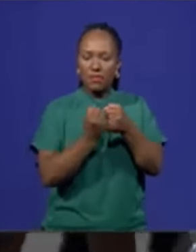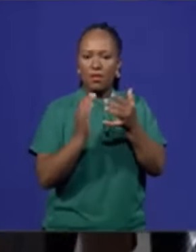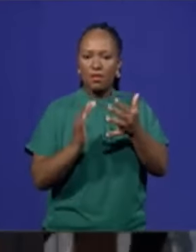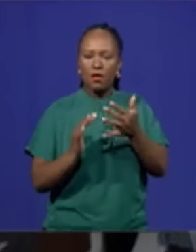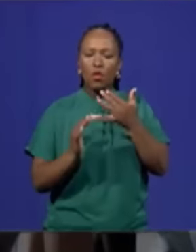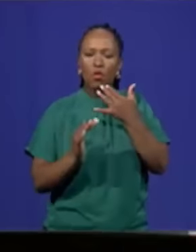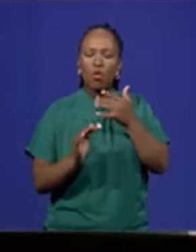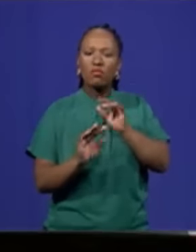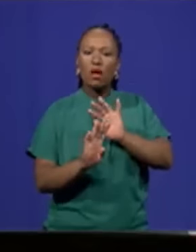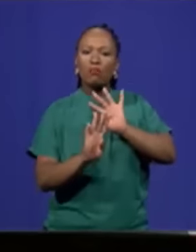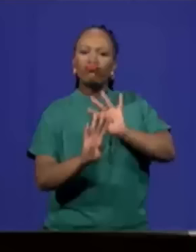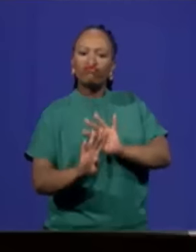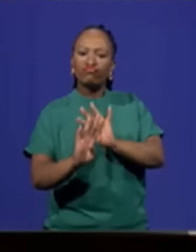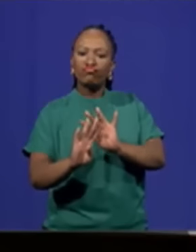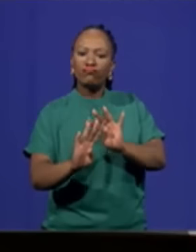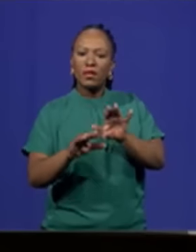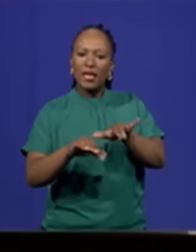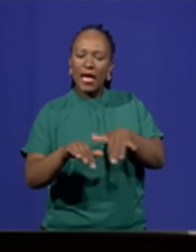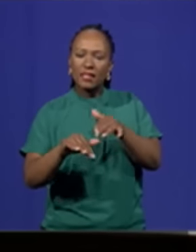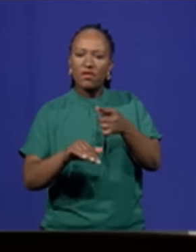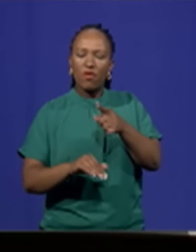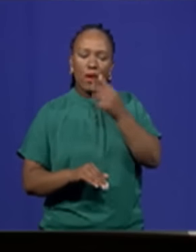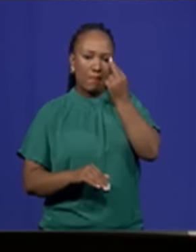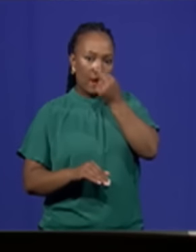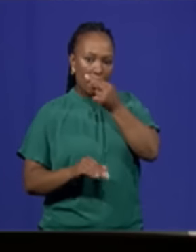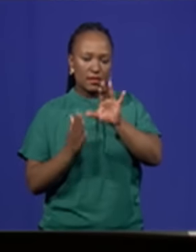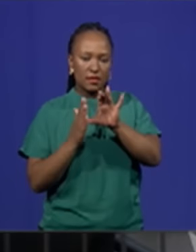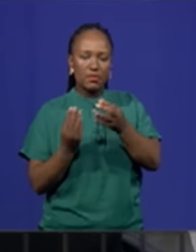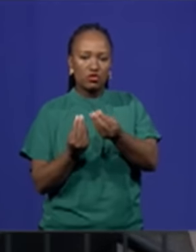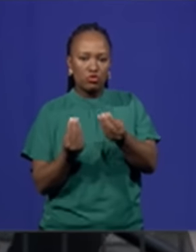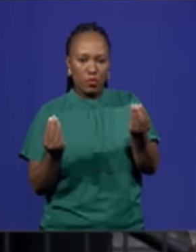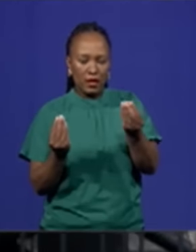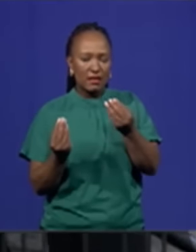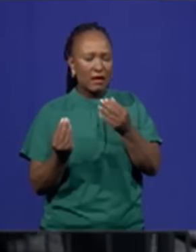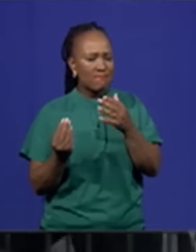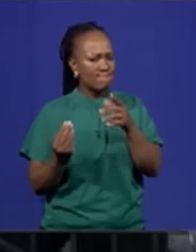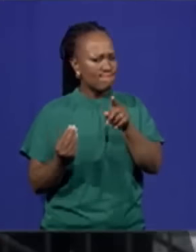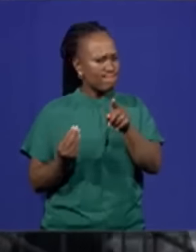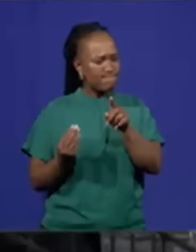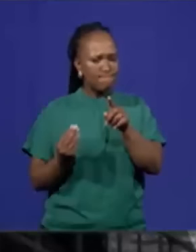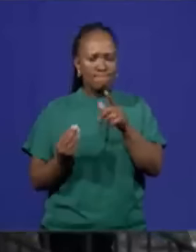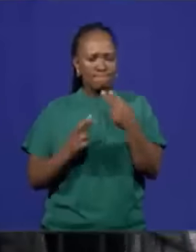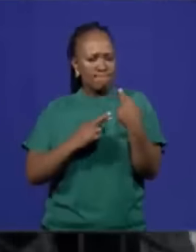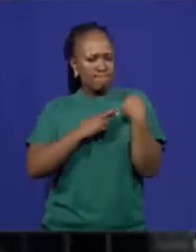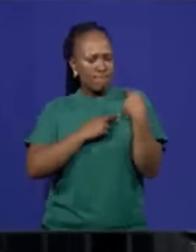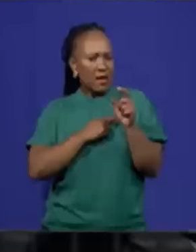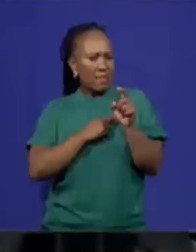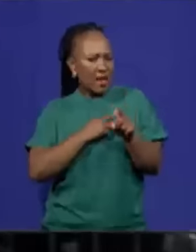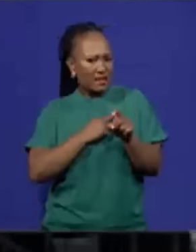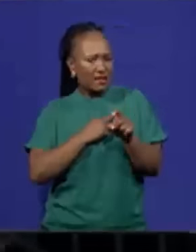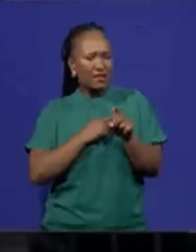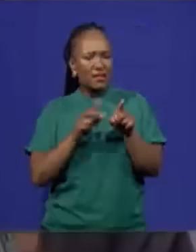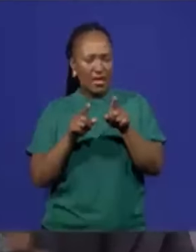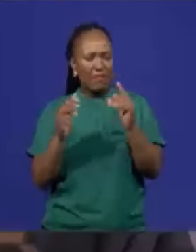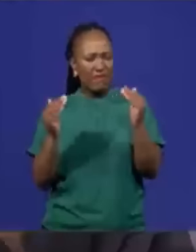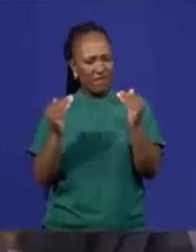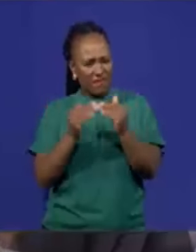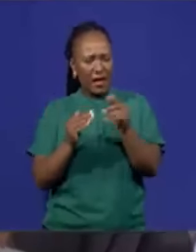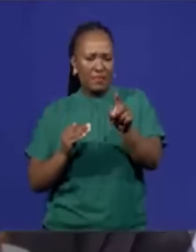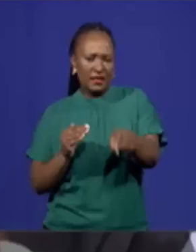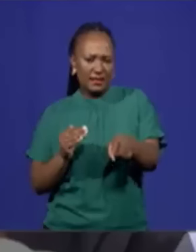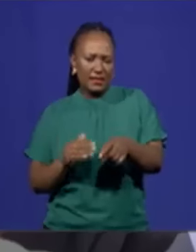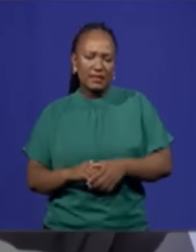sa Action for Blind and Disabled Children ba lopa gore go rwalwe maikarabelo le go tsholwa ka go lekana ke setheo.